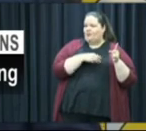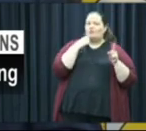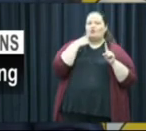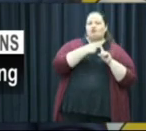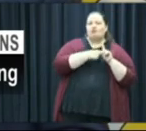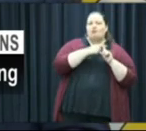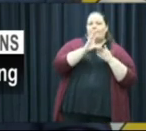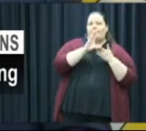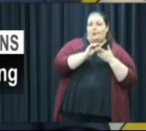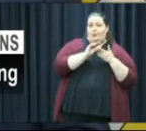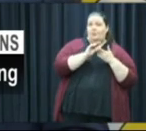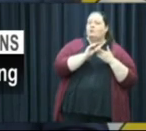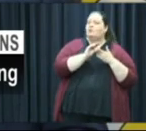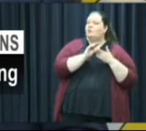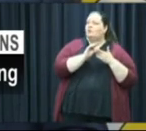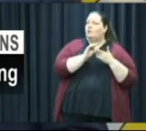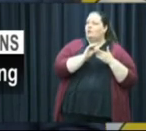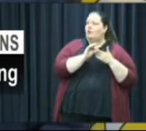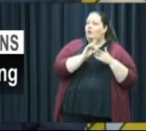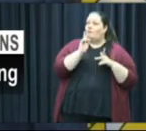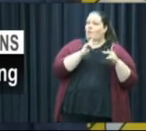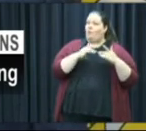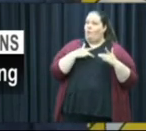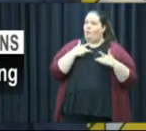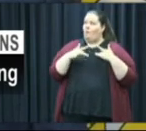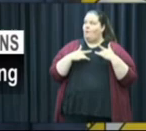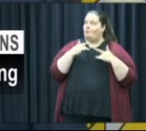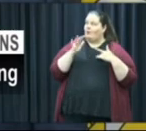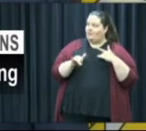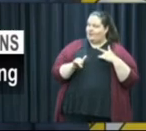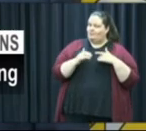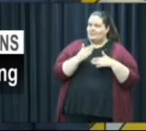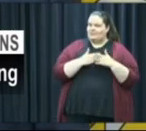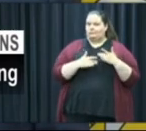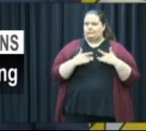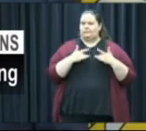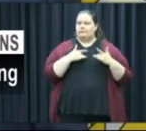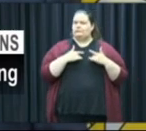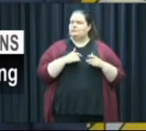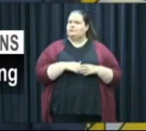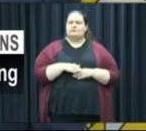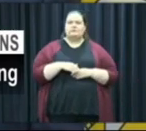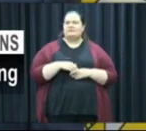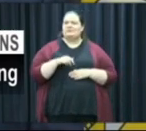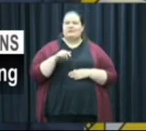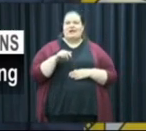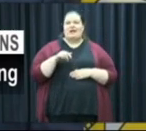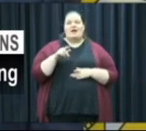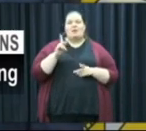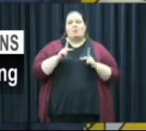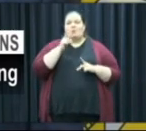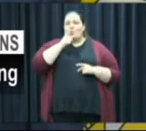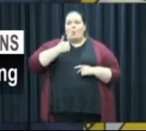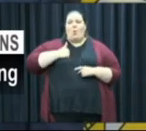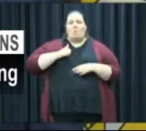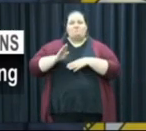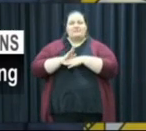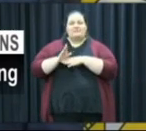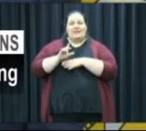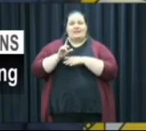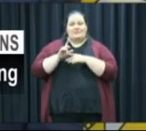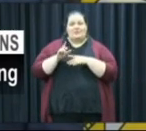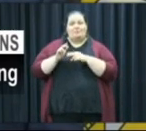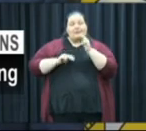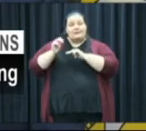Friday. People are welcoming the measures, but some are concerned that landlords are not going to opt in to the